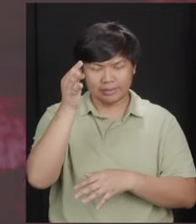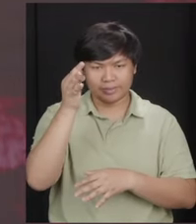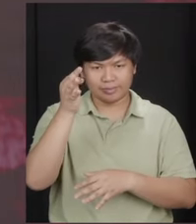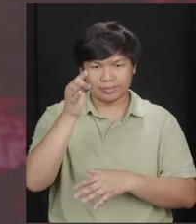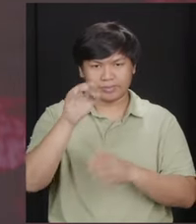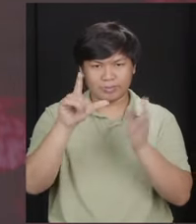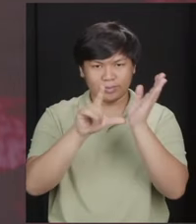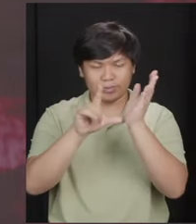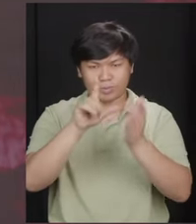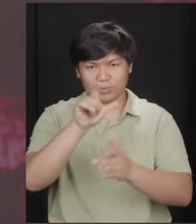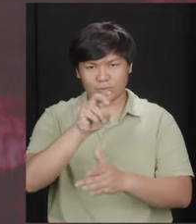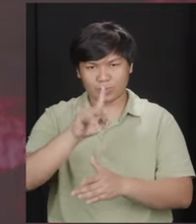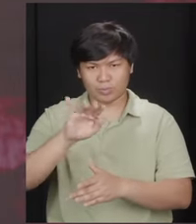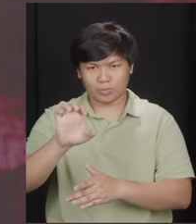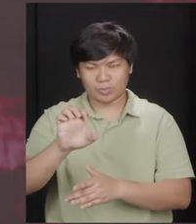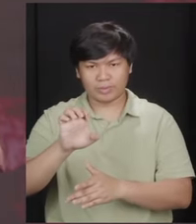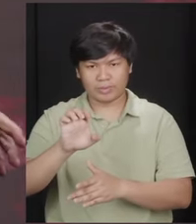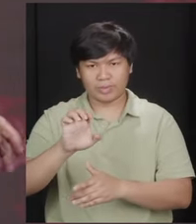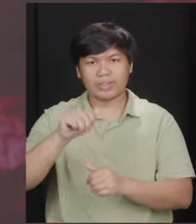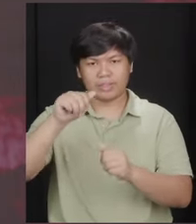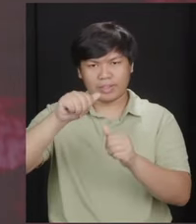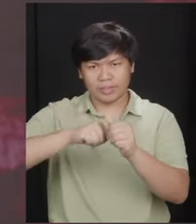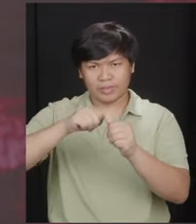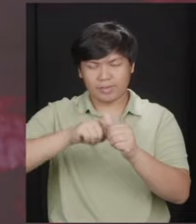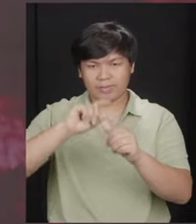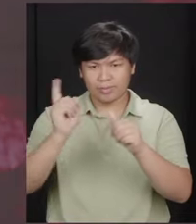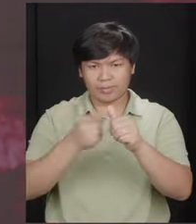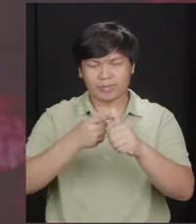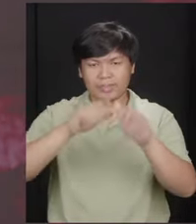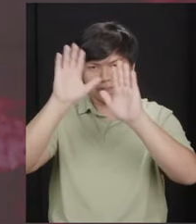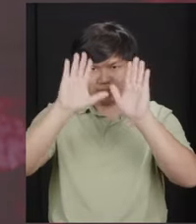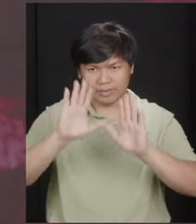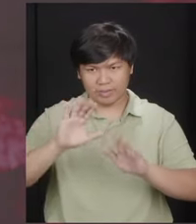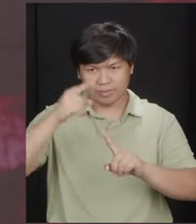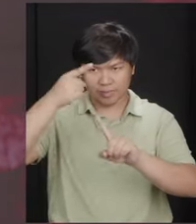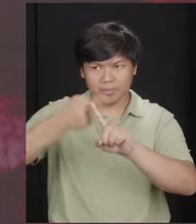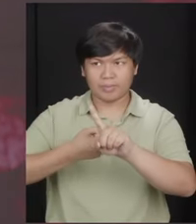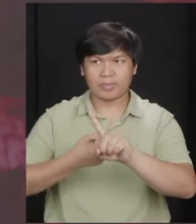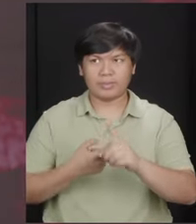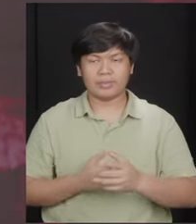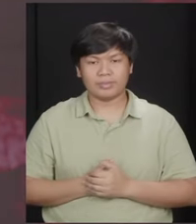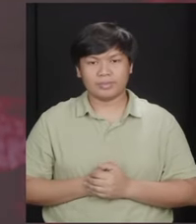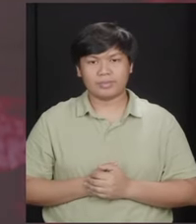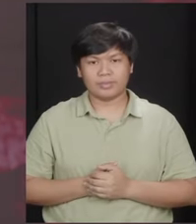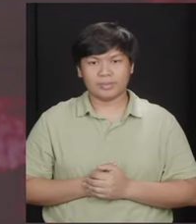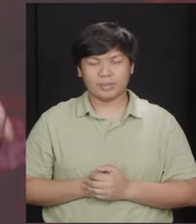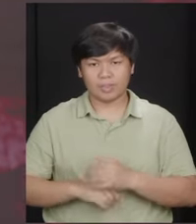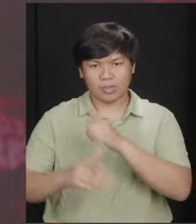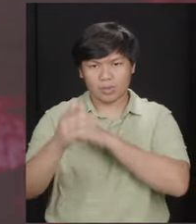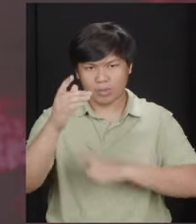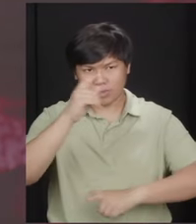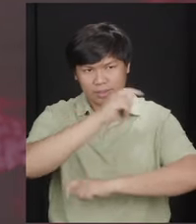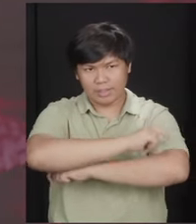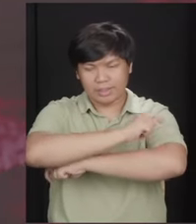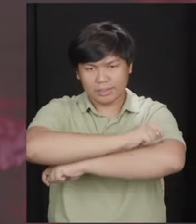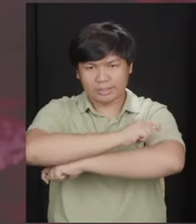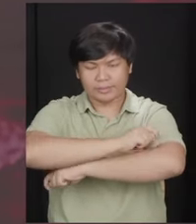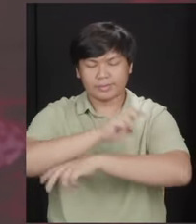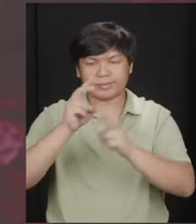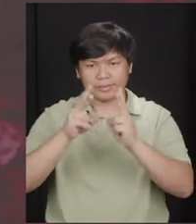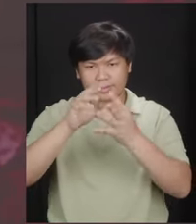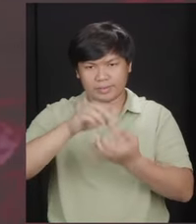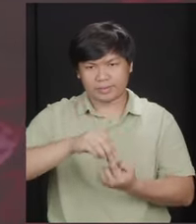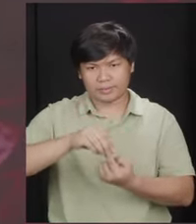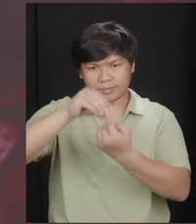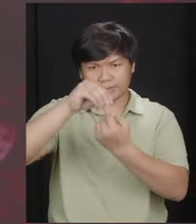Luke, which is only done every first Sunday of the month. As you know, every communion, we treat it as so special, we